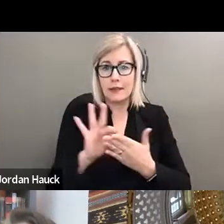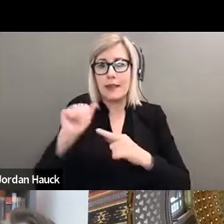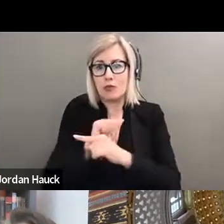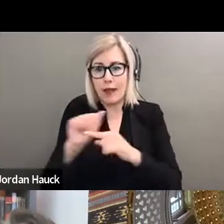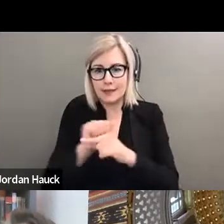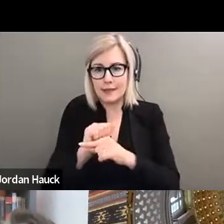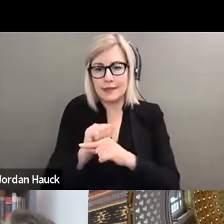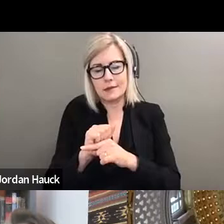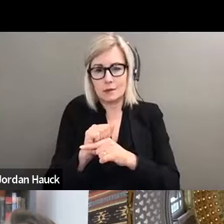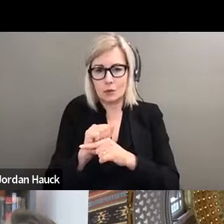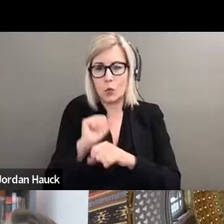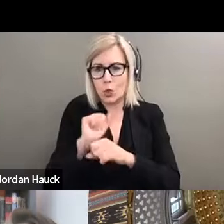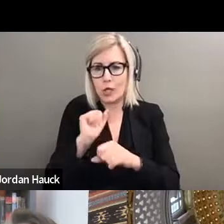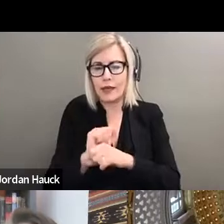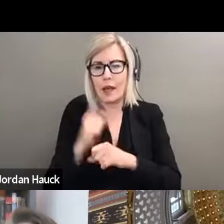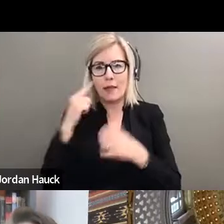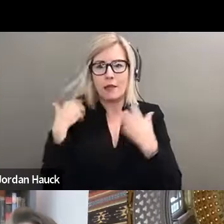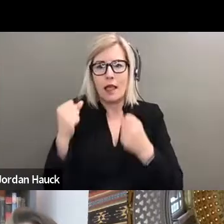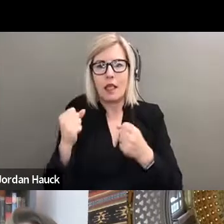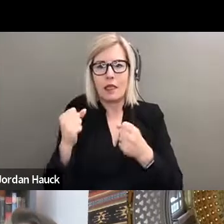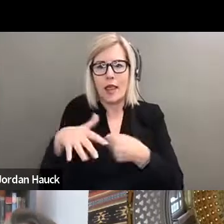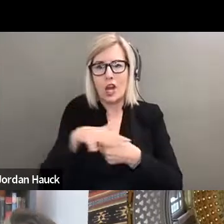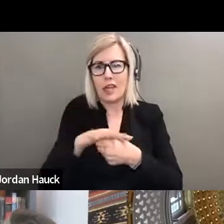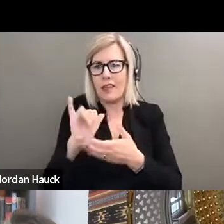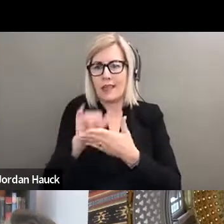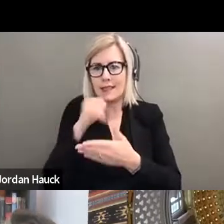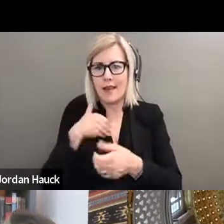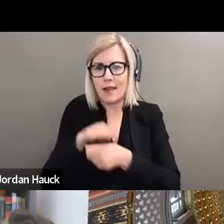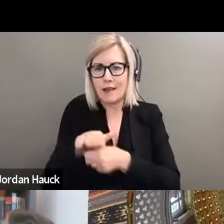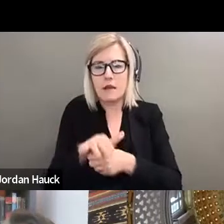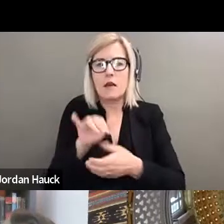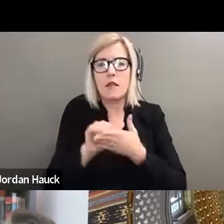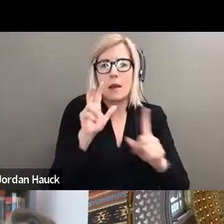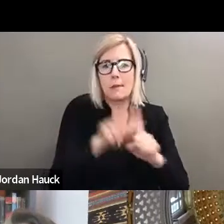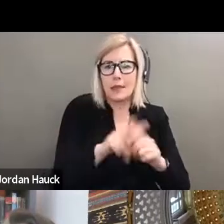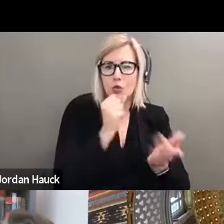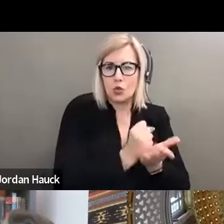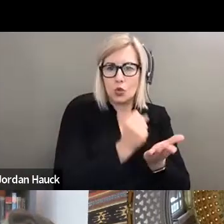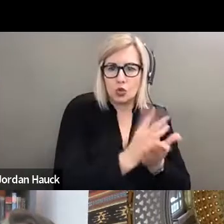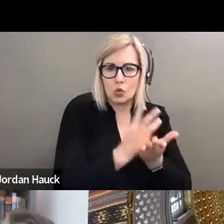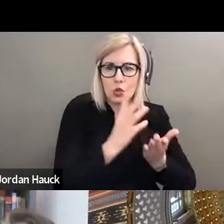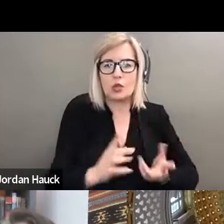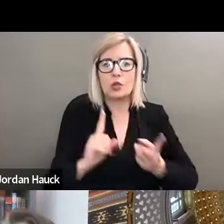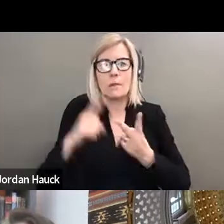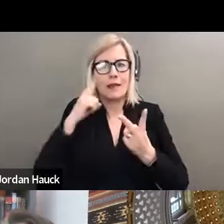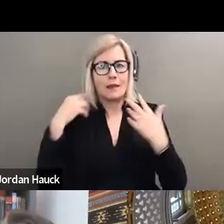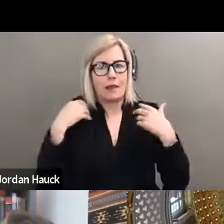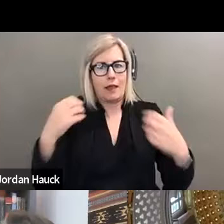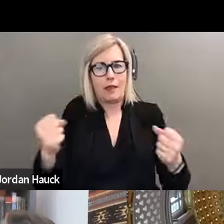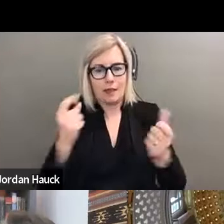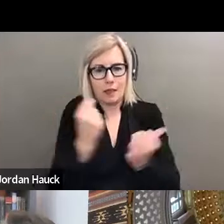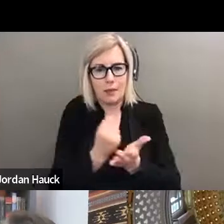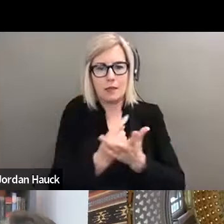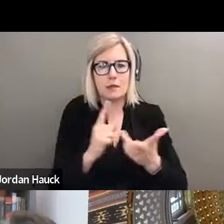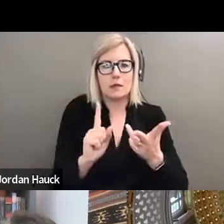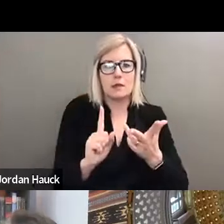a mental health shortage area. And that applies to social workers, mental health therapists, marriage and